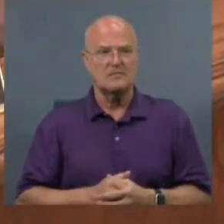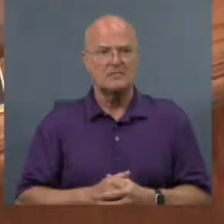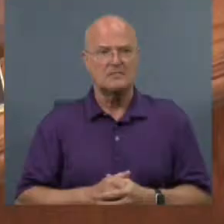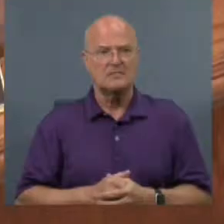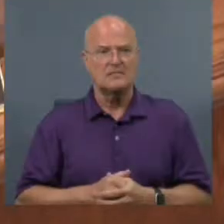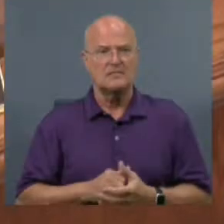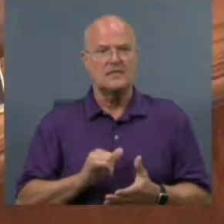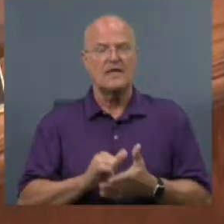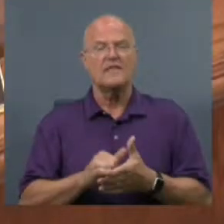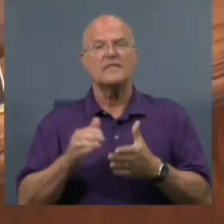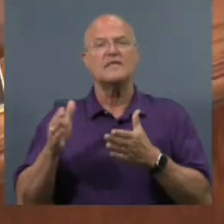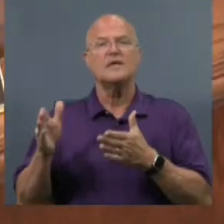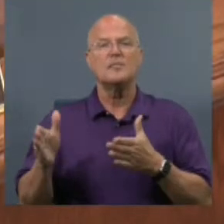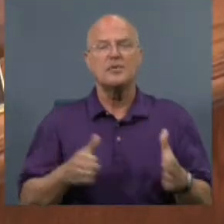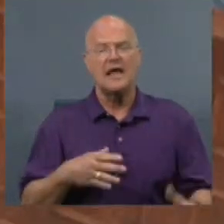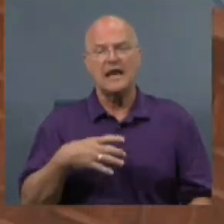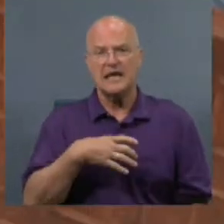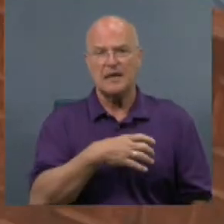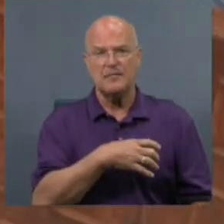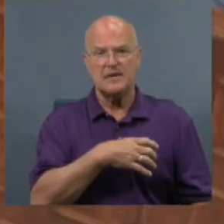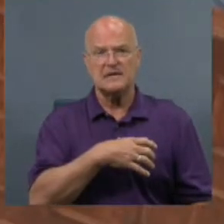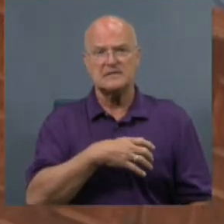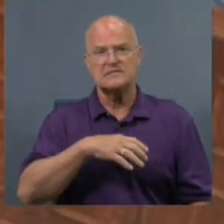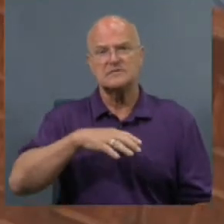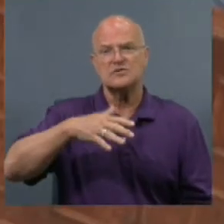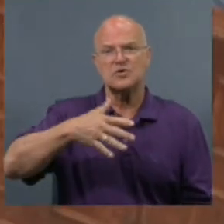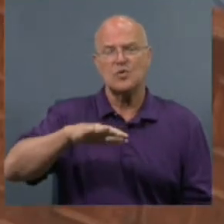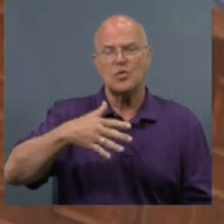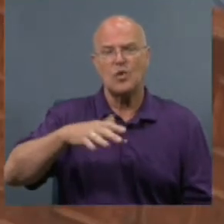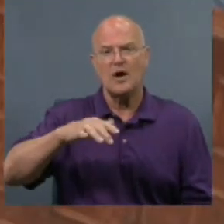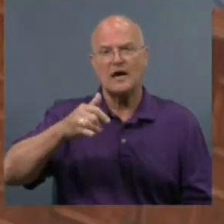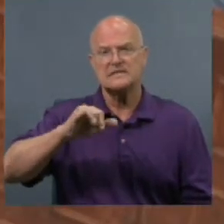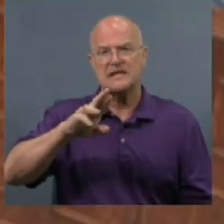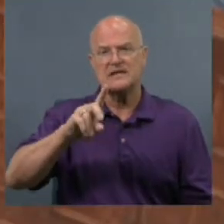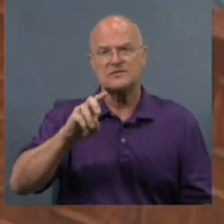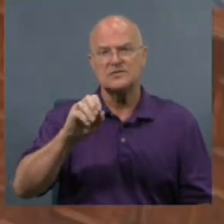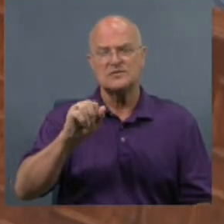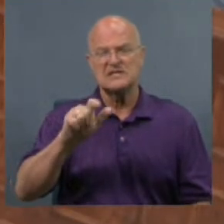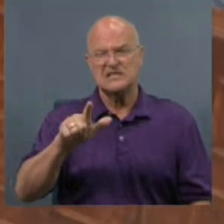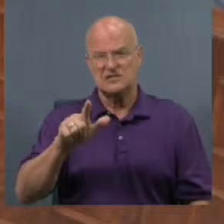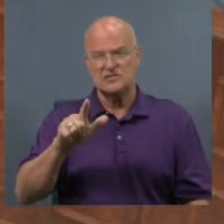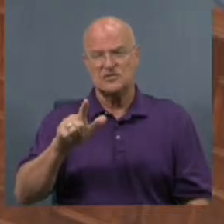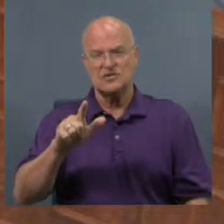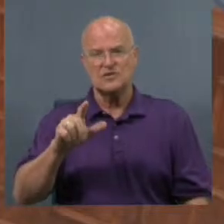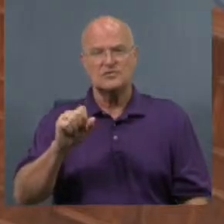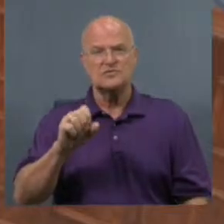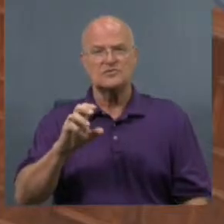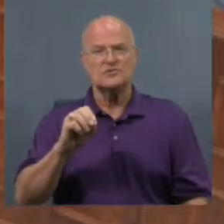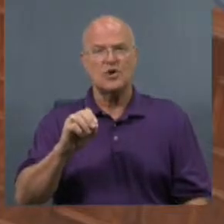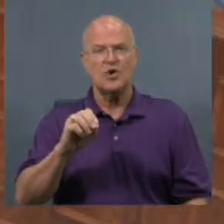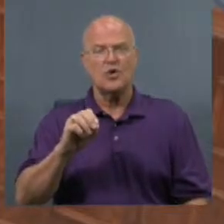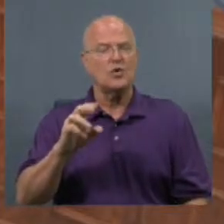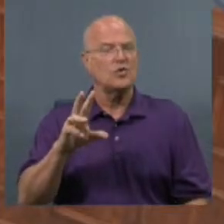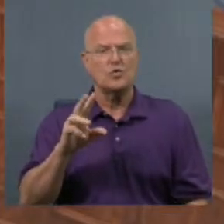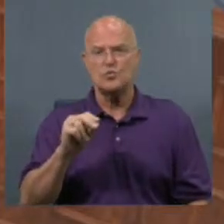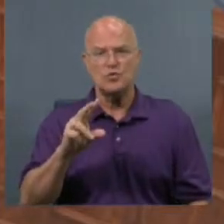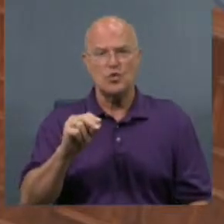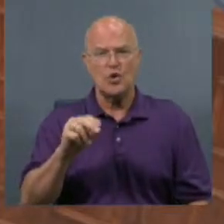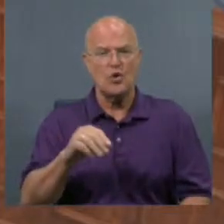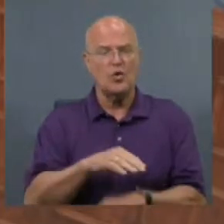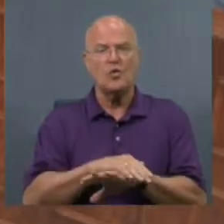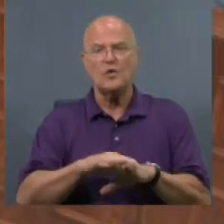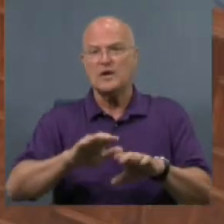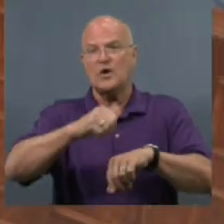The planning commission is quasi judicial, I guess is the way that we would put it. So, no, I mean, we